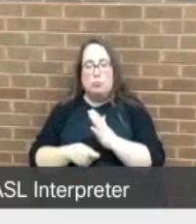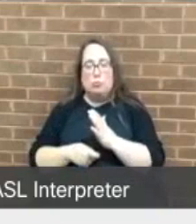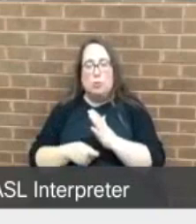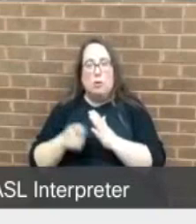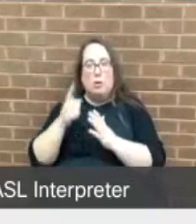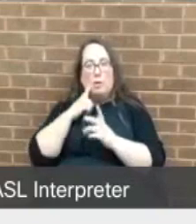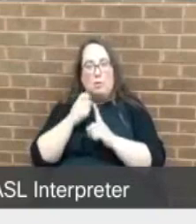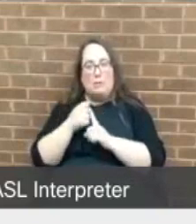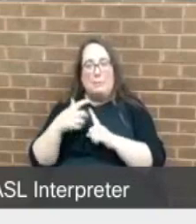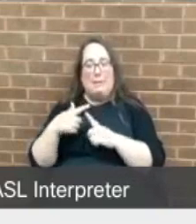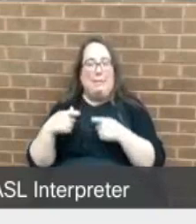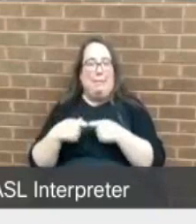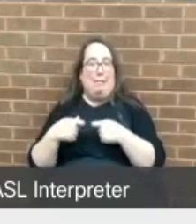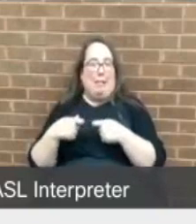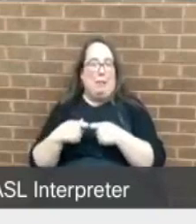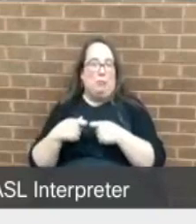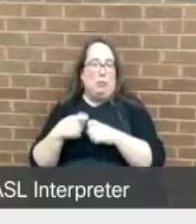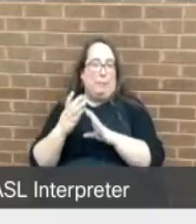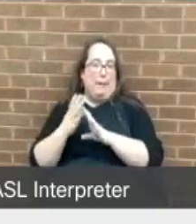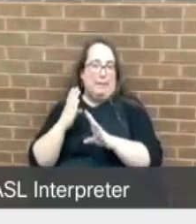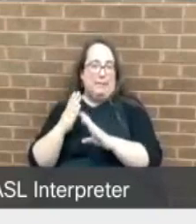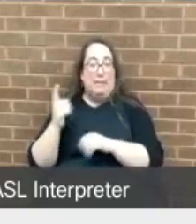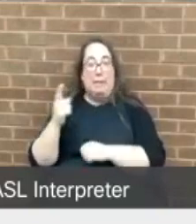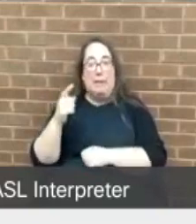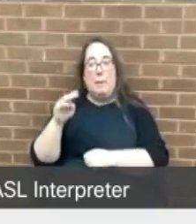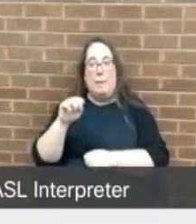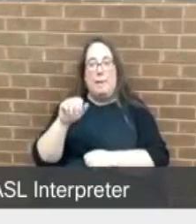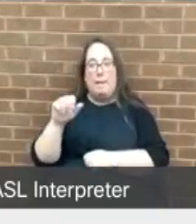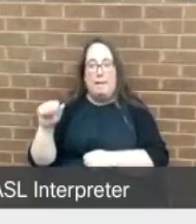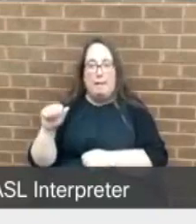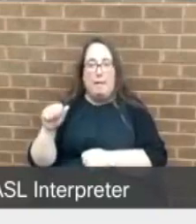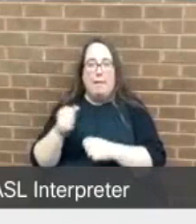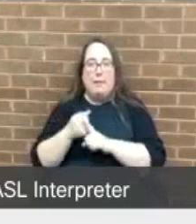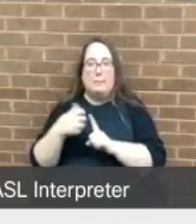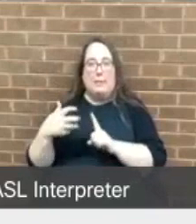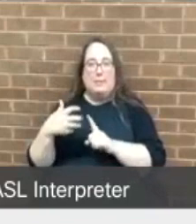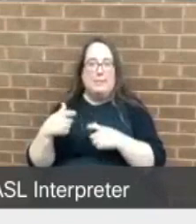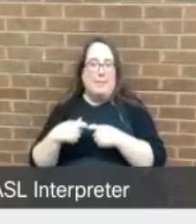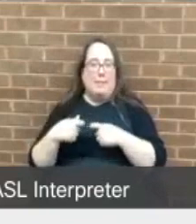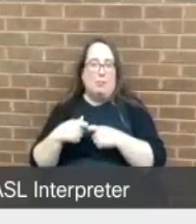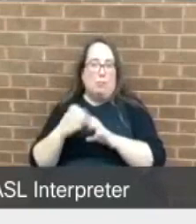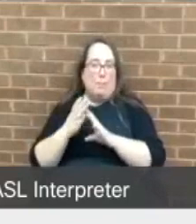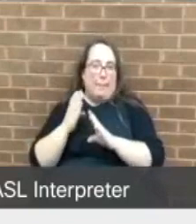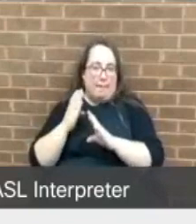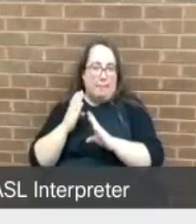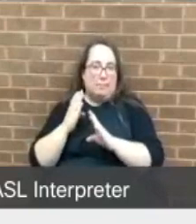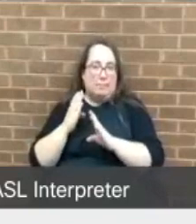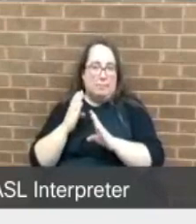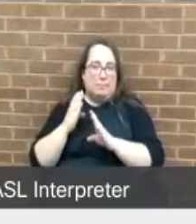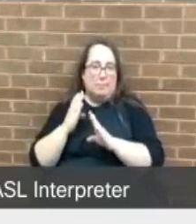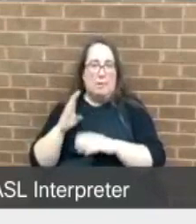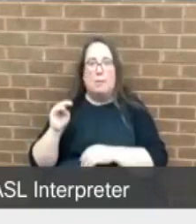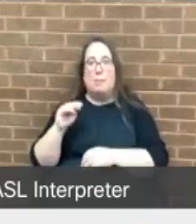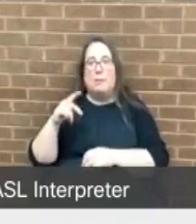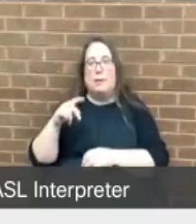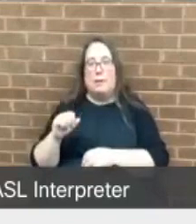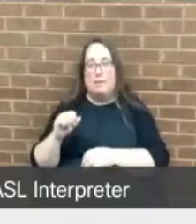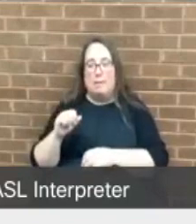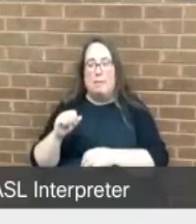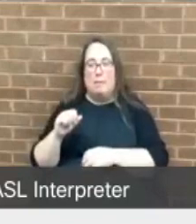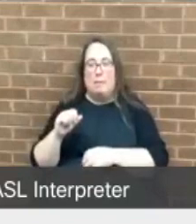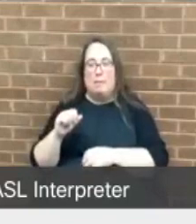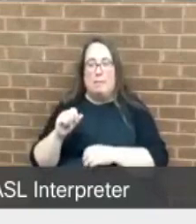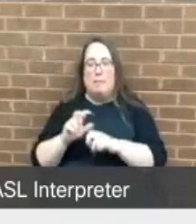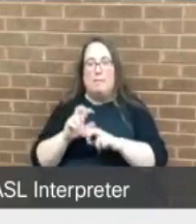charging for our expanded electric vehicle fleet. Over at MAA, our expansion of the electric shuttle bus fleet, and over at MPA,